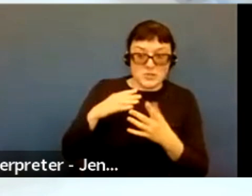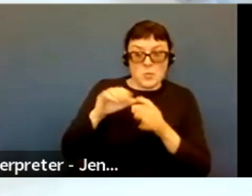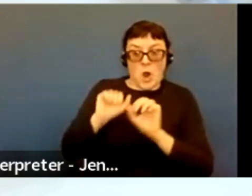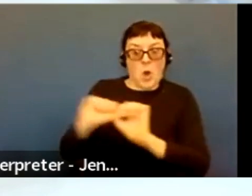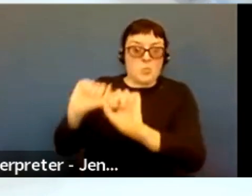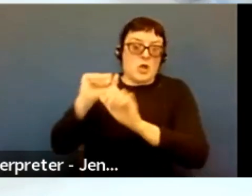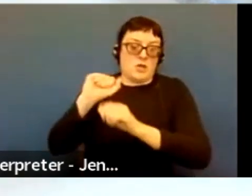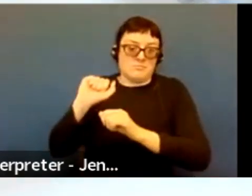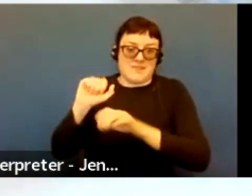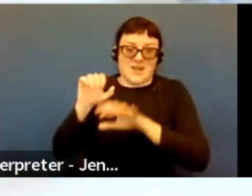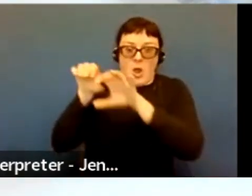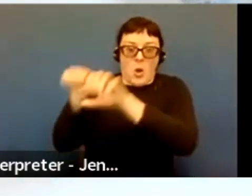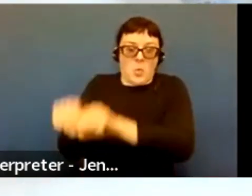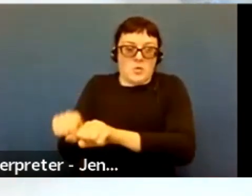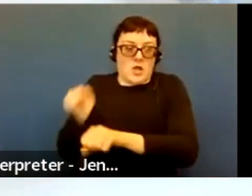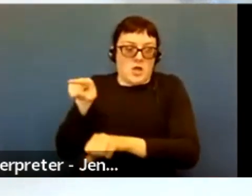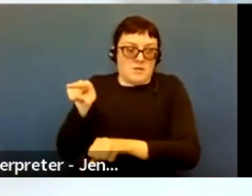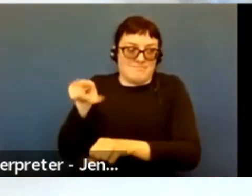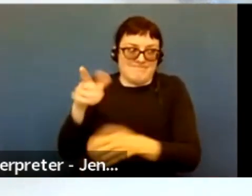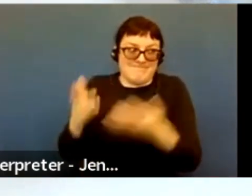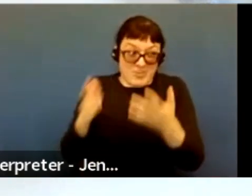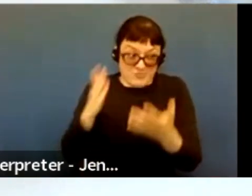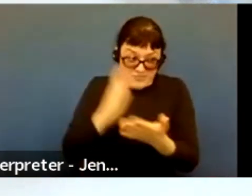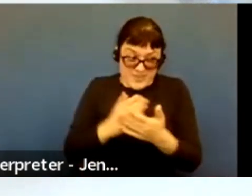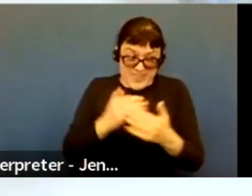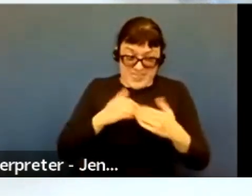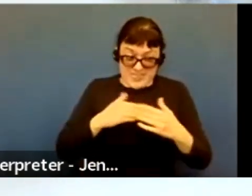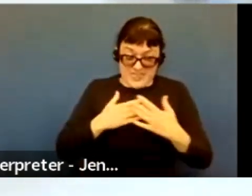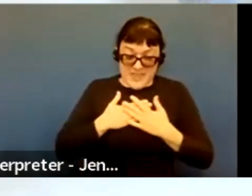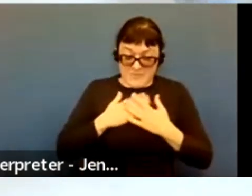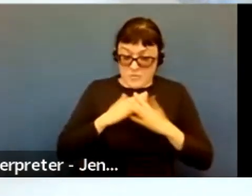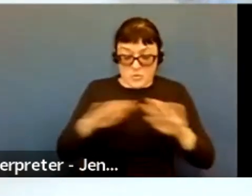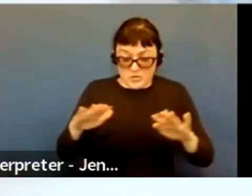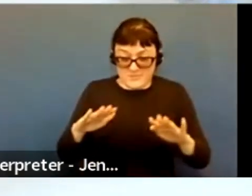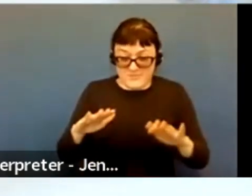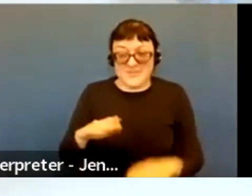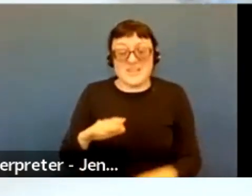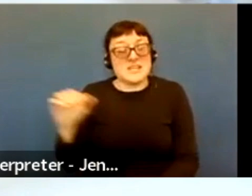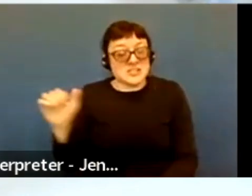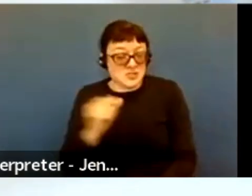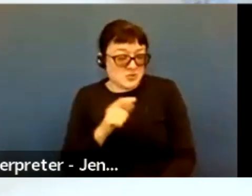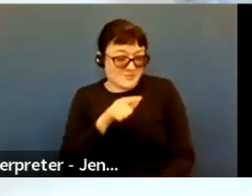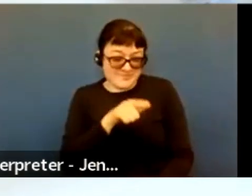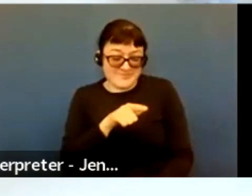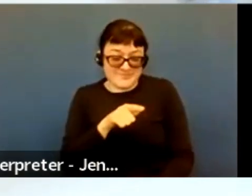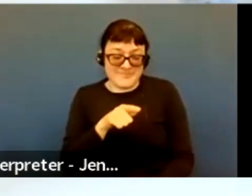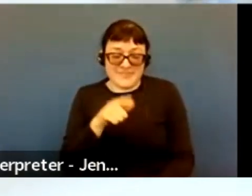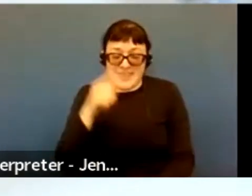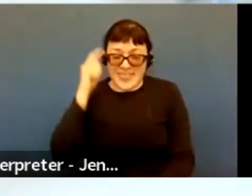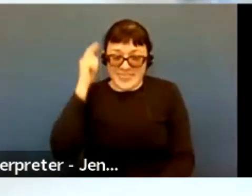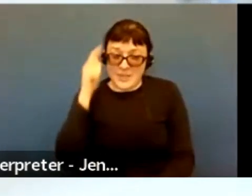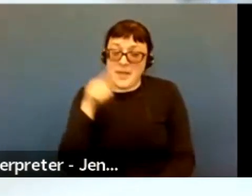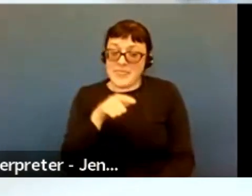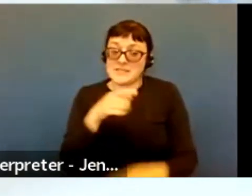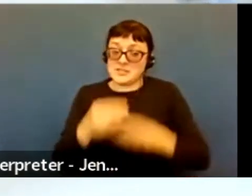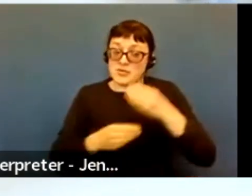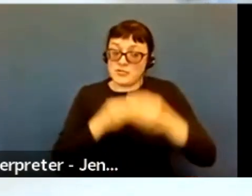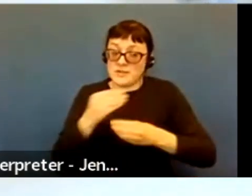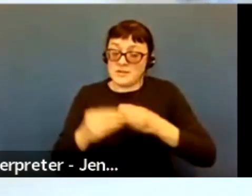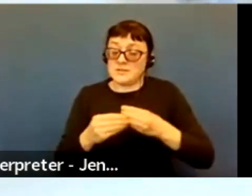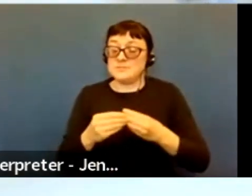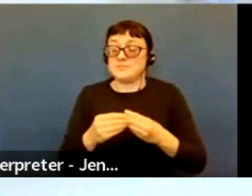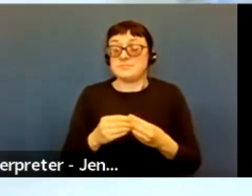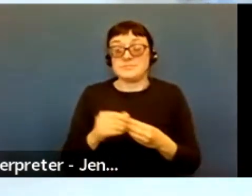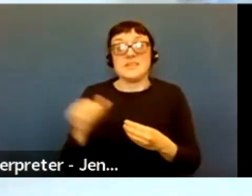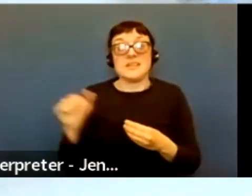you, is that love? Is a whole question, obviously. And they shouldn't be ones we shy away from. So we're going to have to